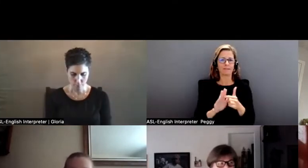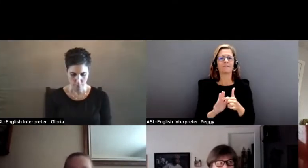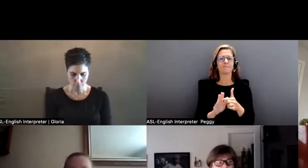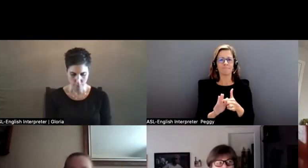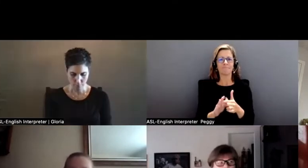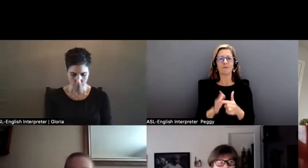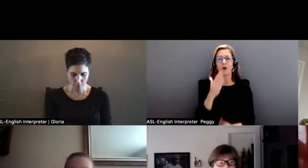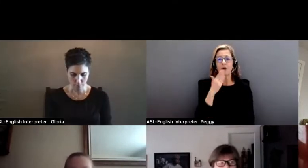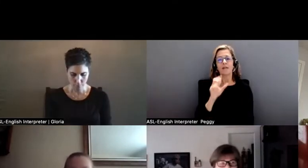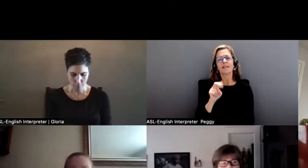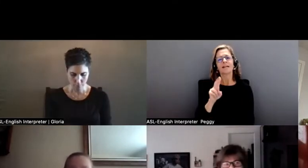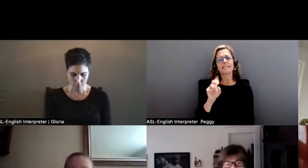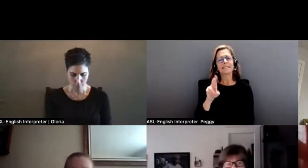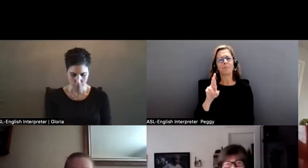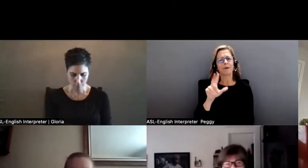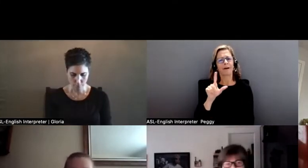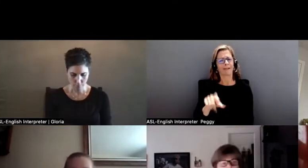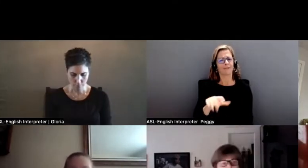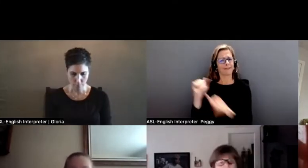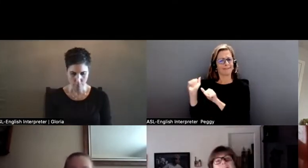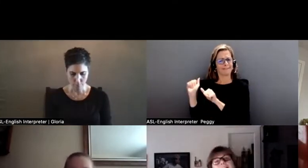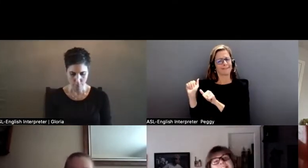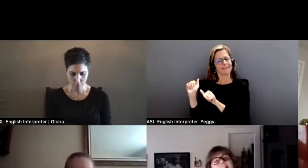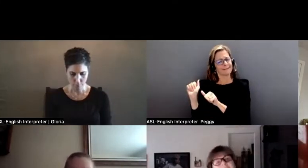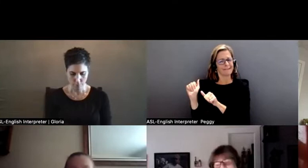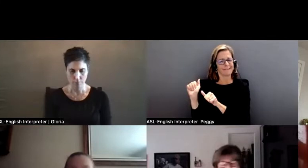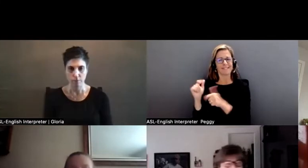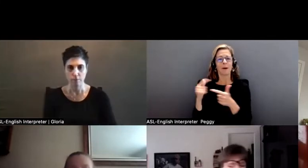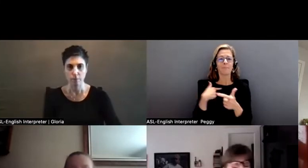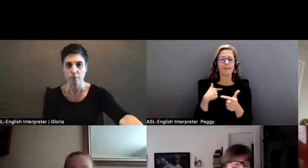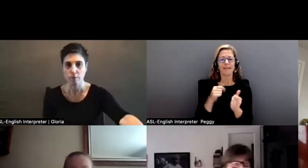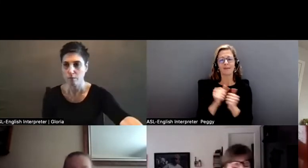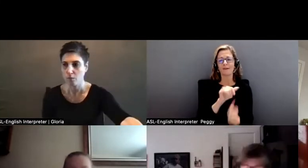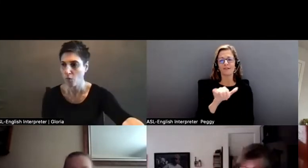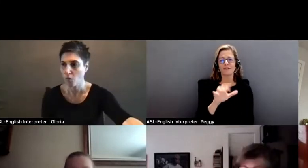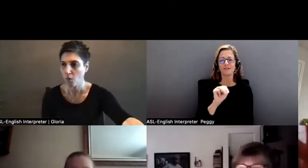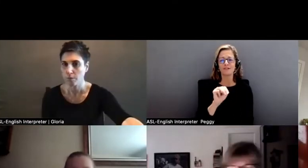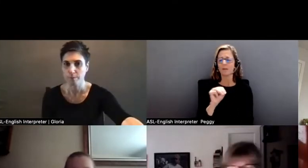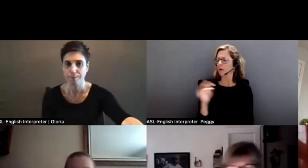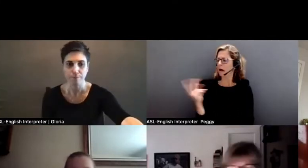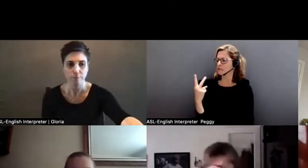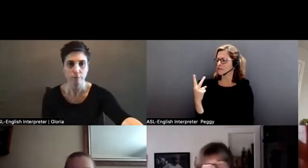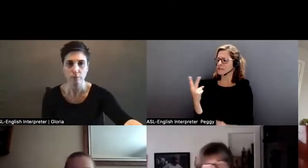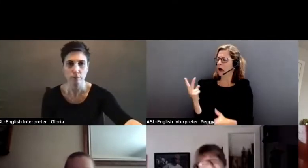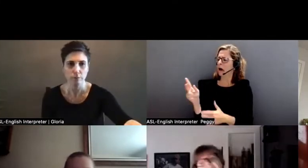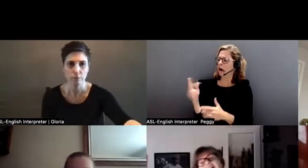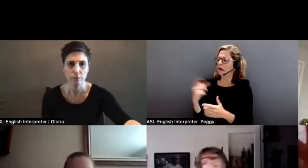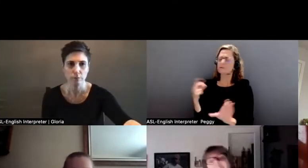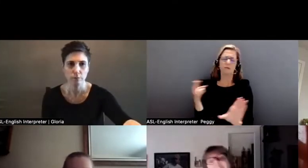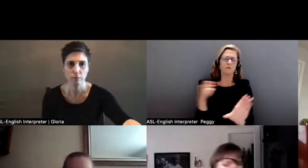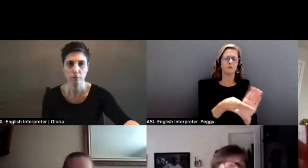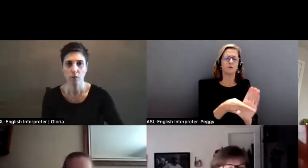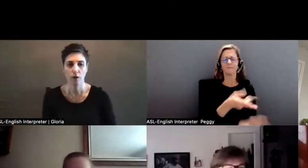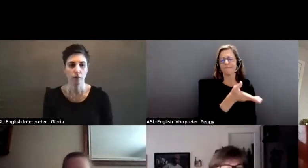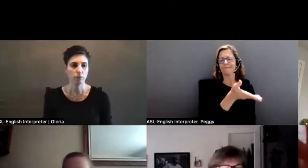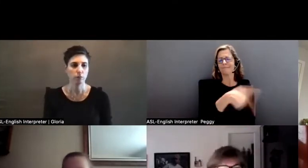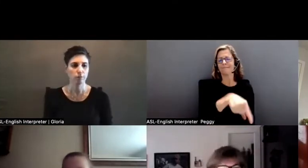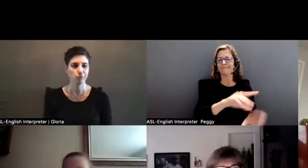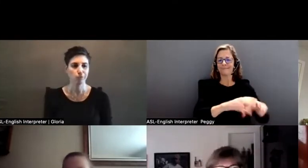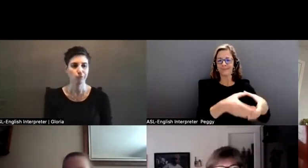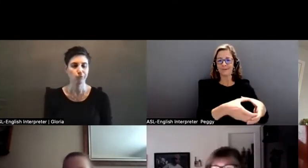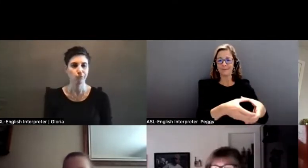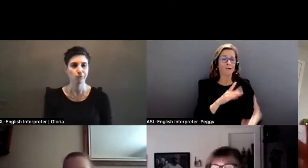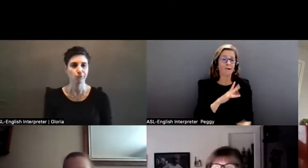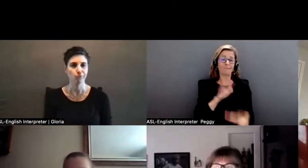Summer bailed on us, so Jim and I went and snuck into somebody else's room. So yeah, it was